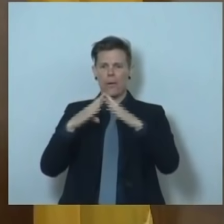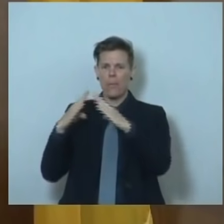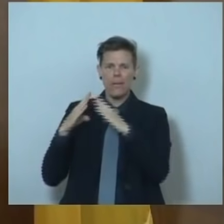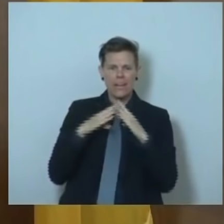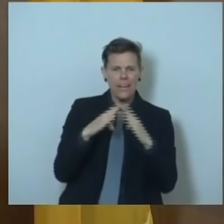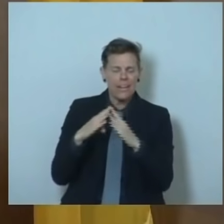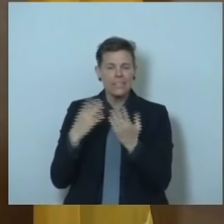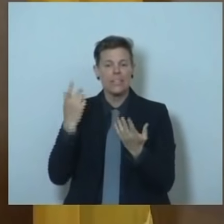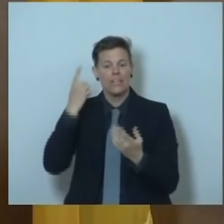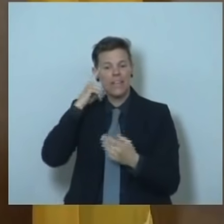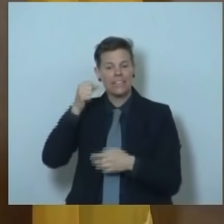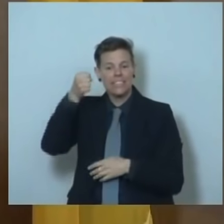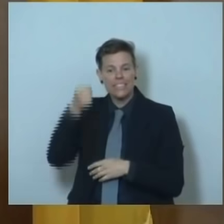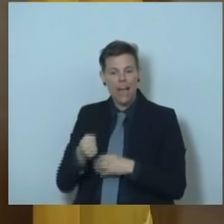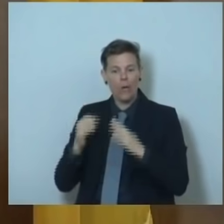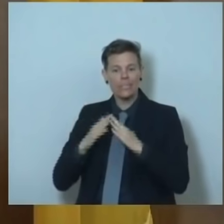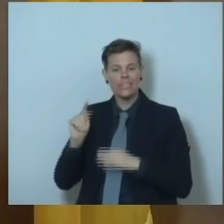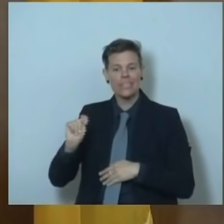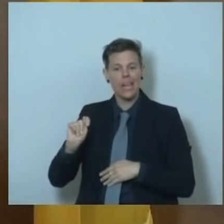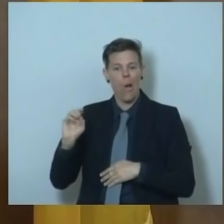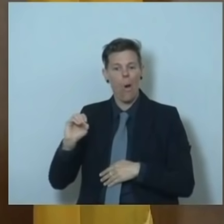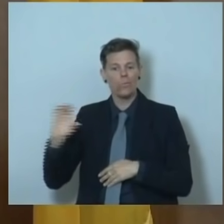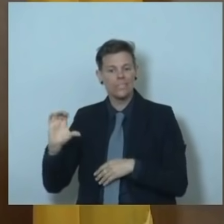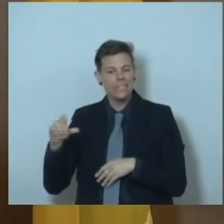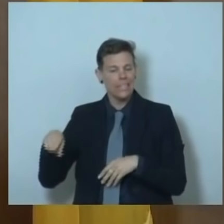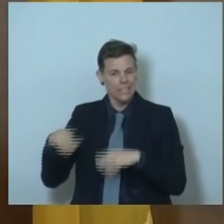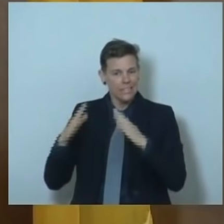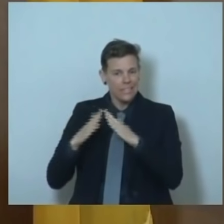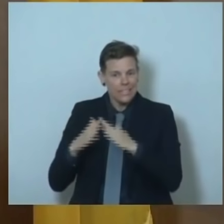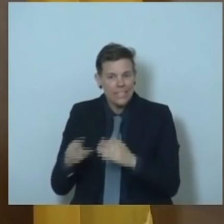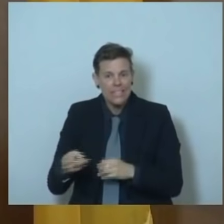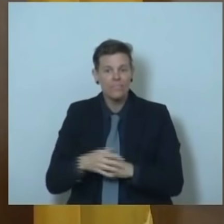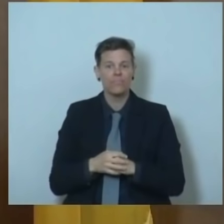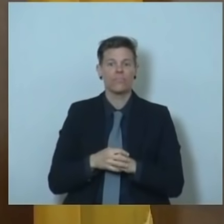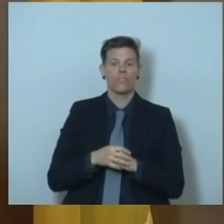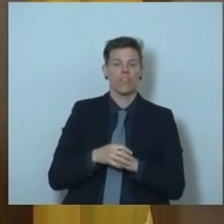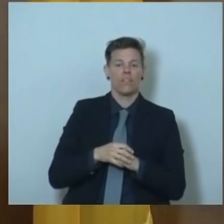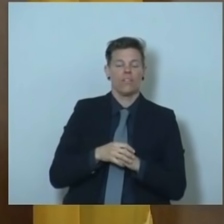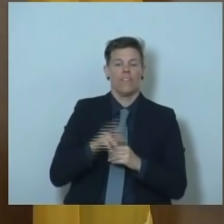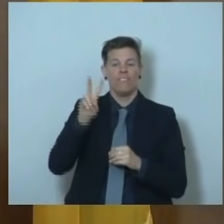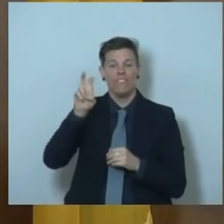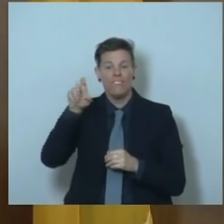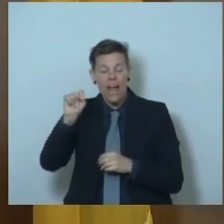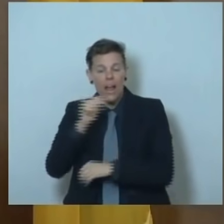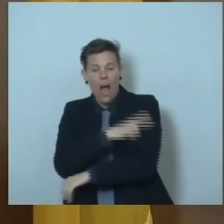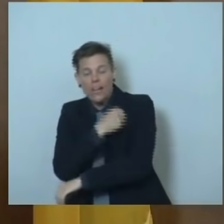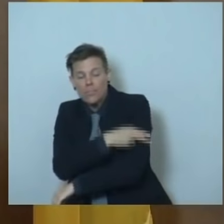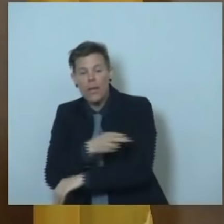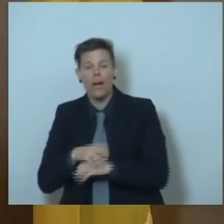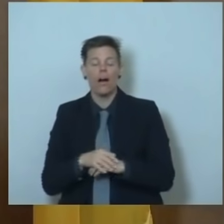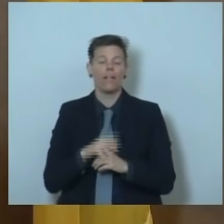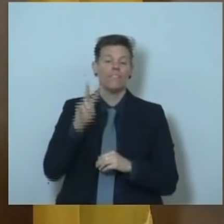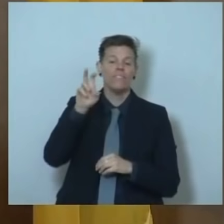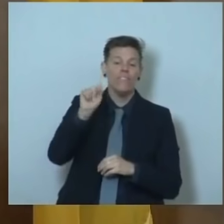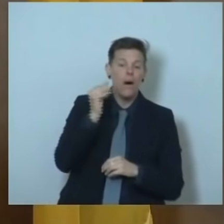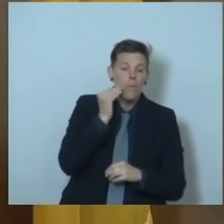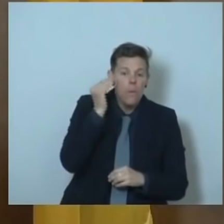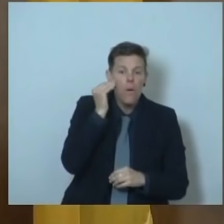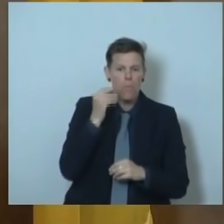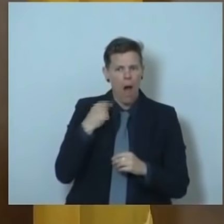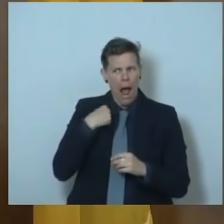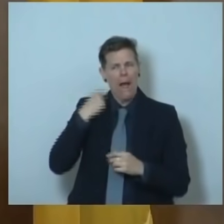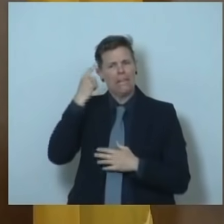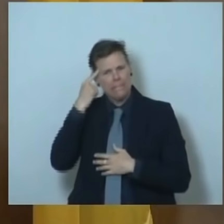decisions. I think about the veterans' home. I think about every single veteran who is at risk every